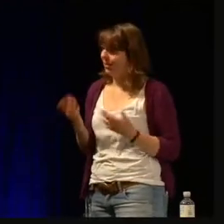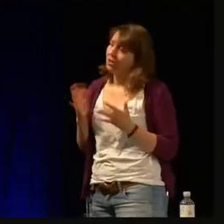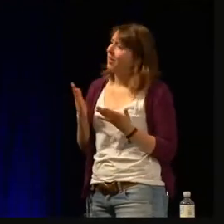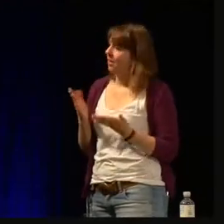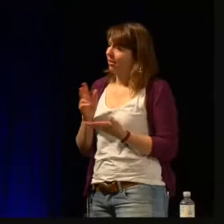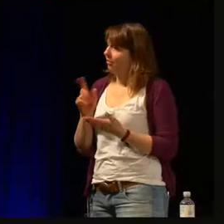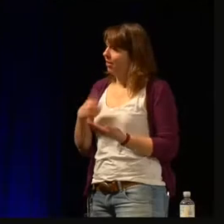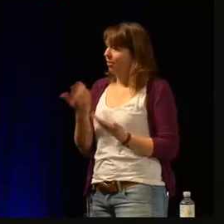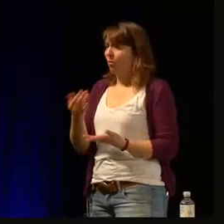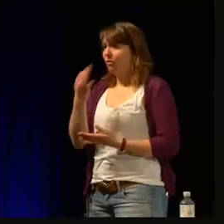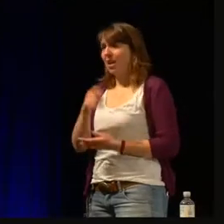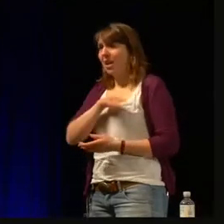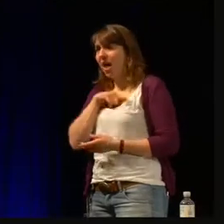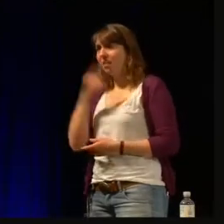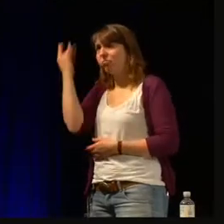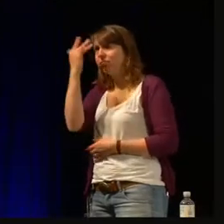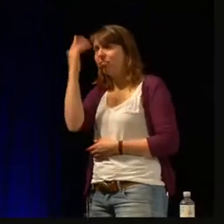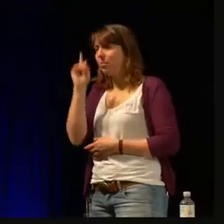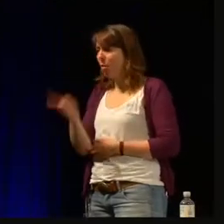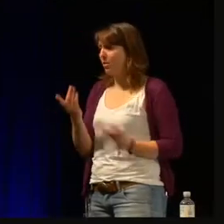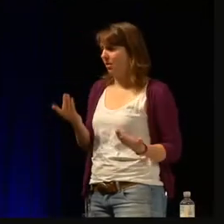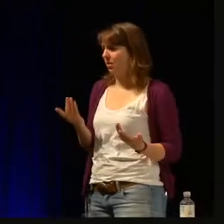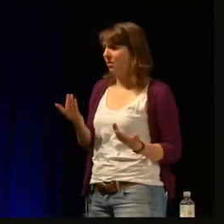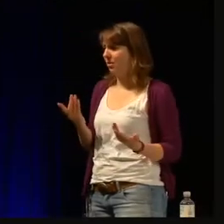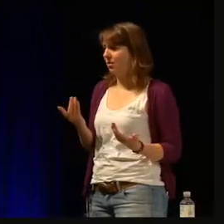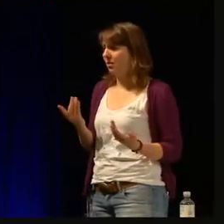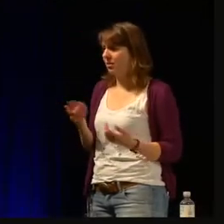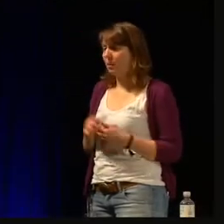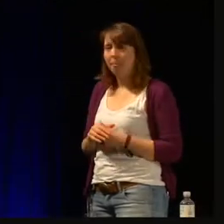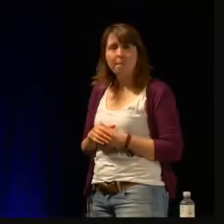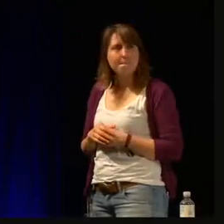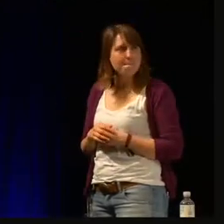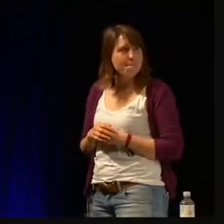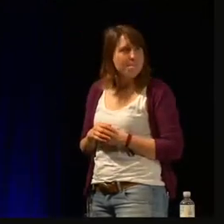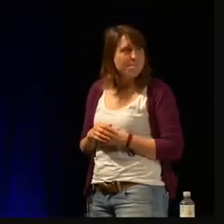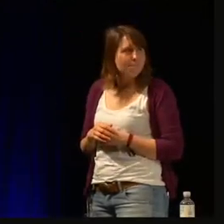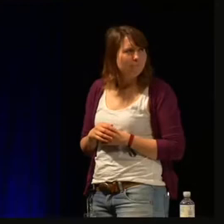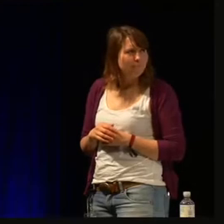huge question, and I feel like it's going to stay with us for quite a while. So